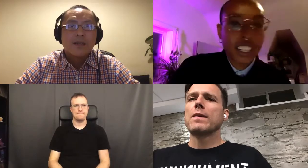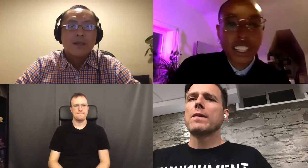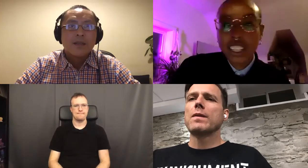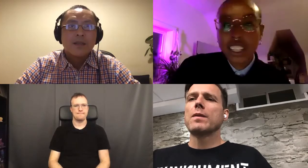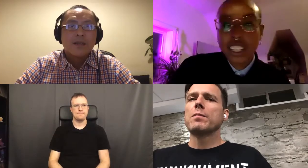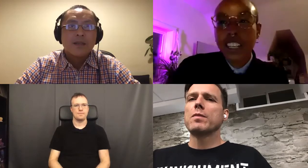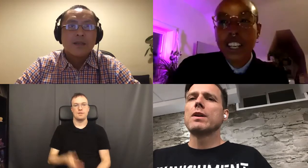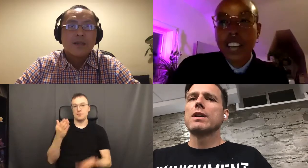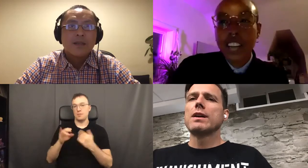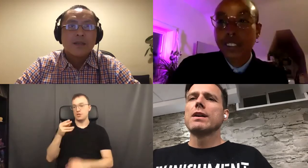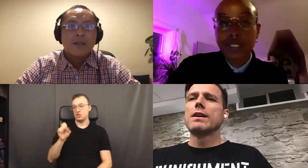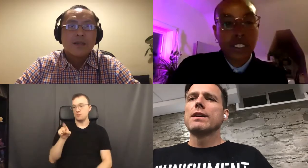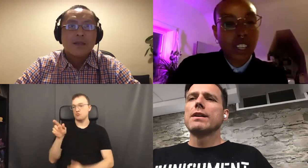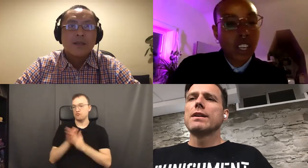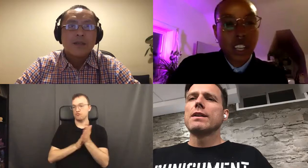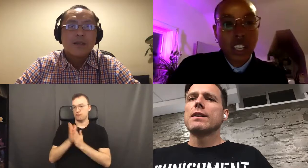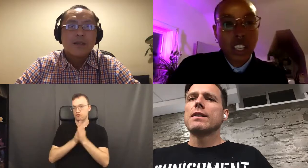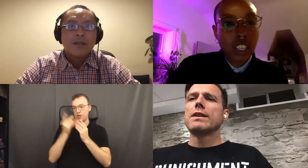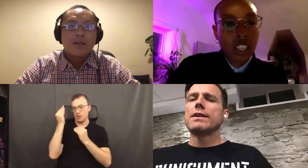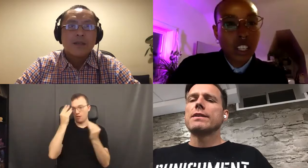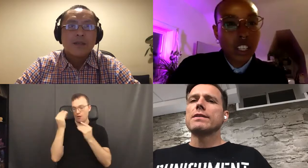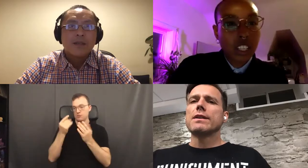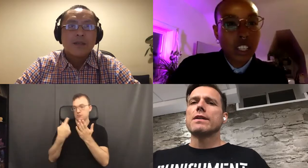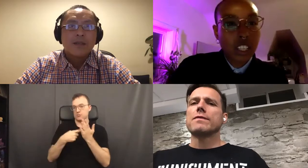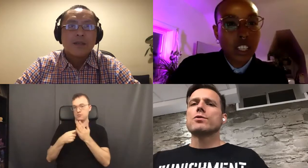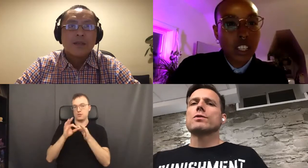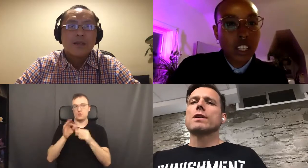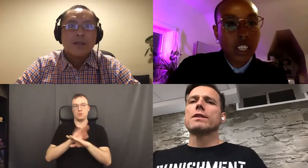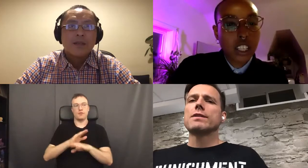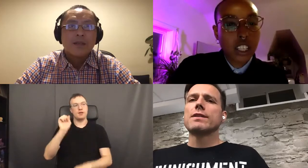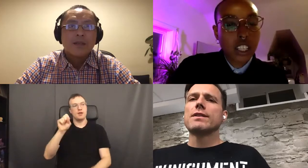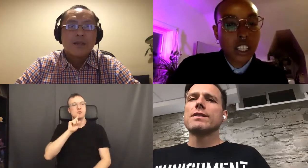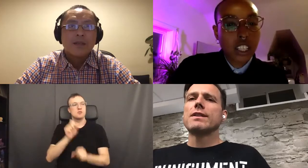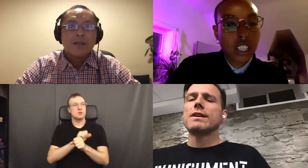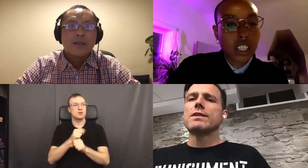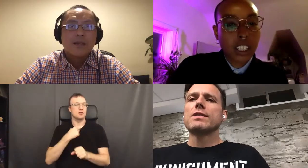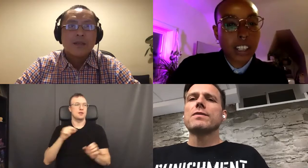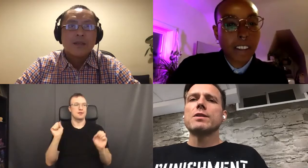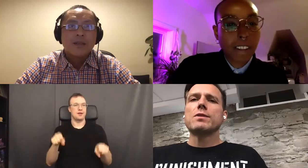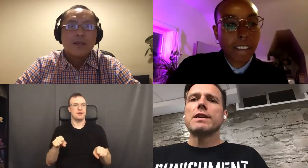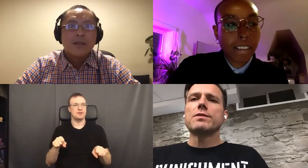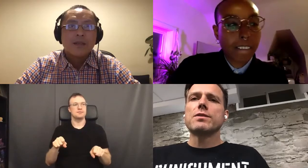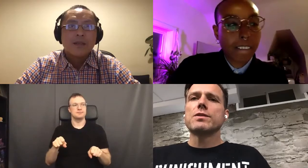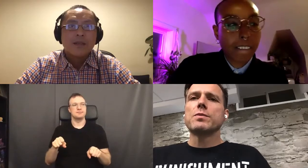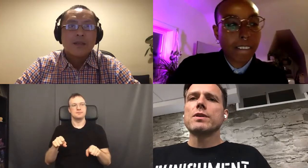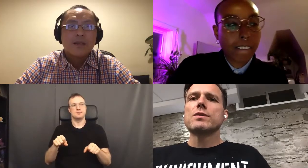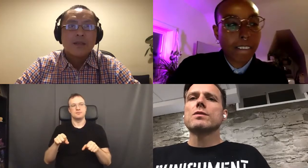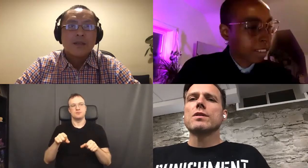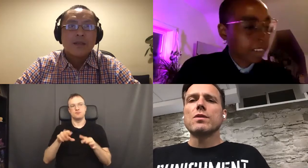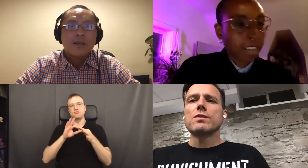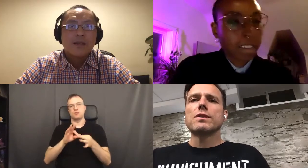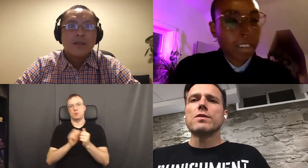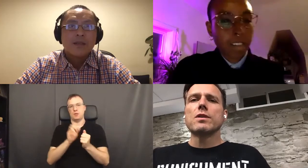Maybe James, if you'd care to share your thoughts about the film, yeah. Yeah, for sure. I can definitely relate to the